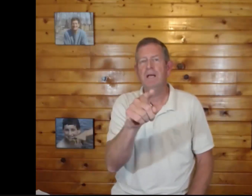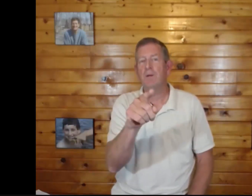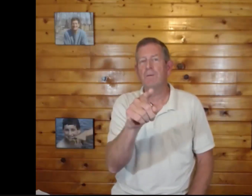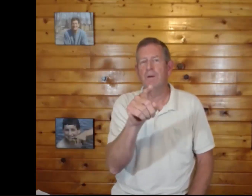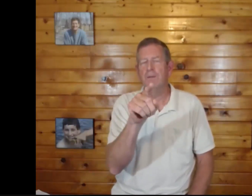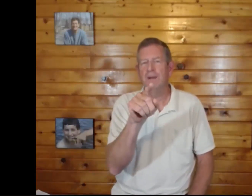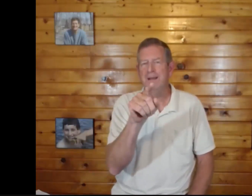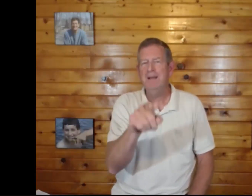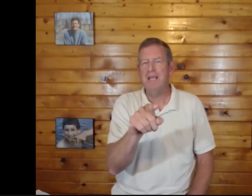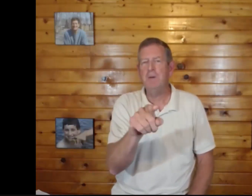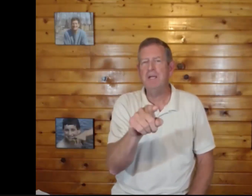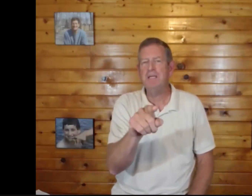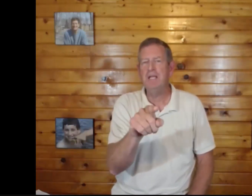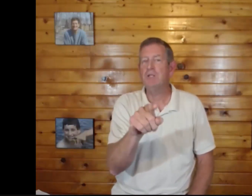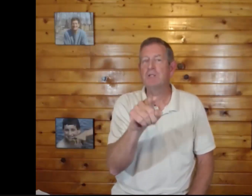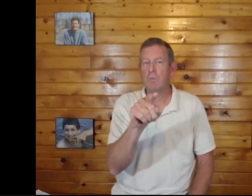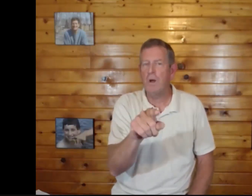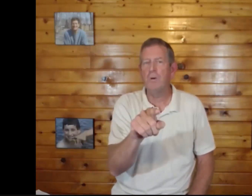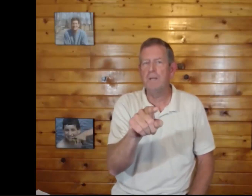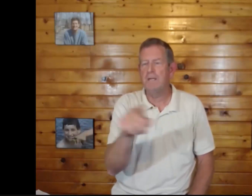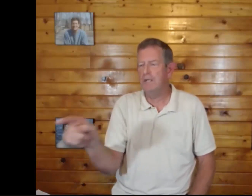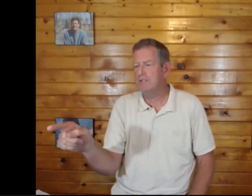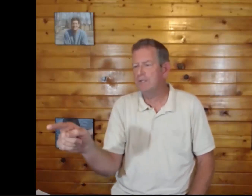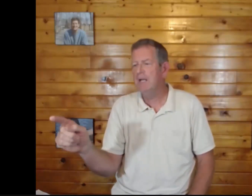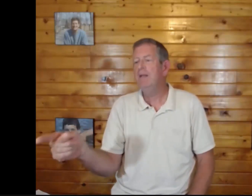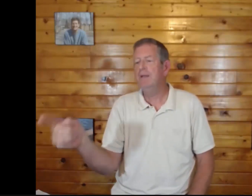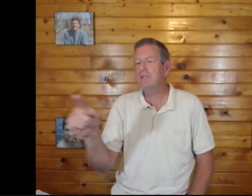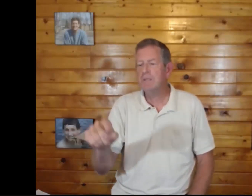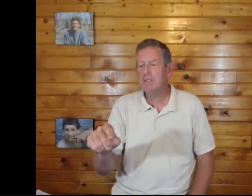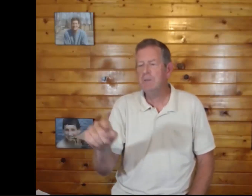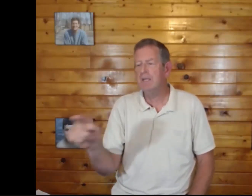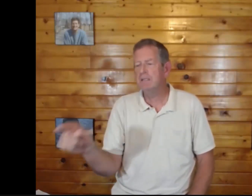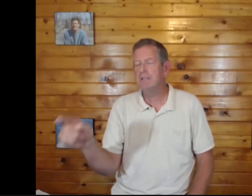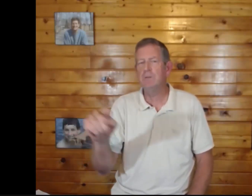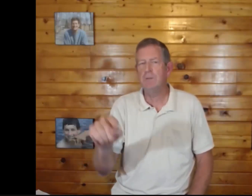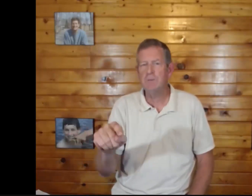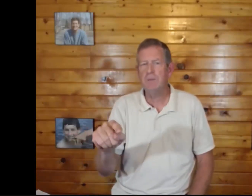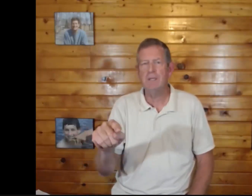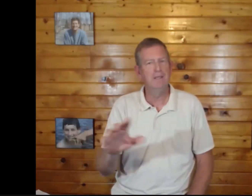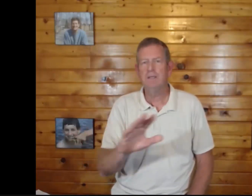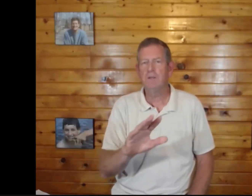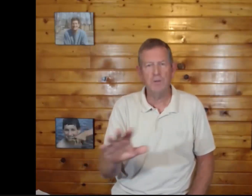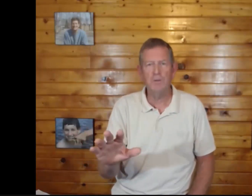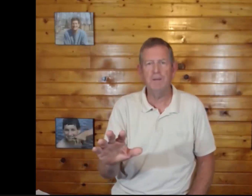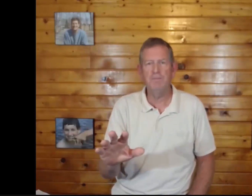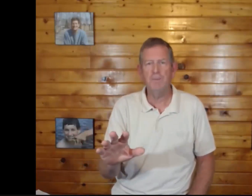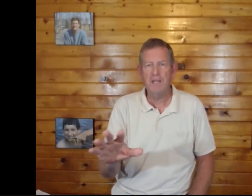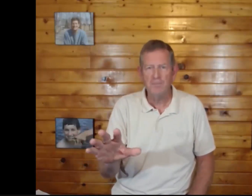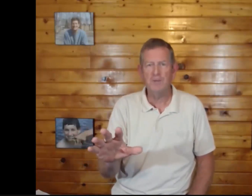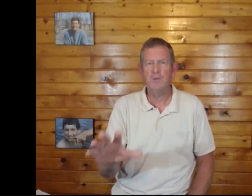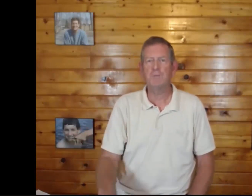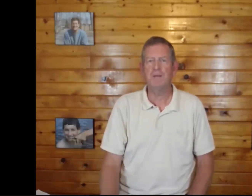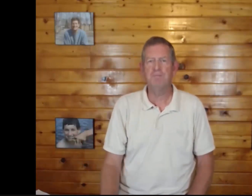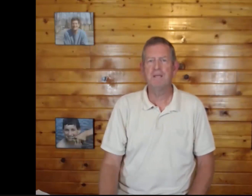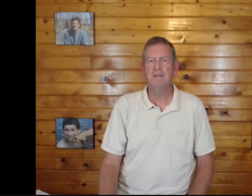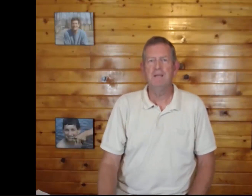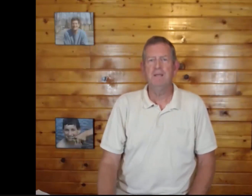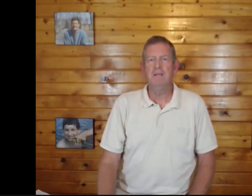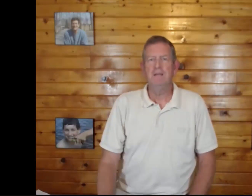parents, the easy way to teach is the wrong way to teach. It's say, this is what this means. This is what this means. Don't do it. Believe me. Trust